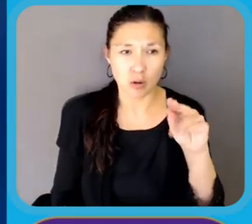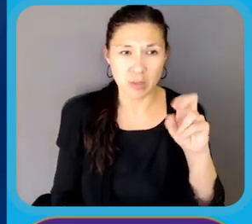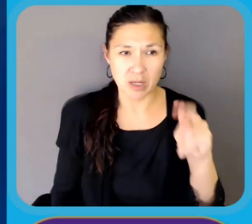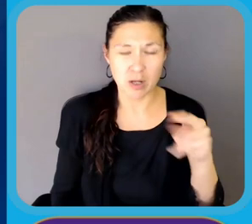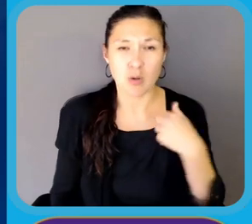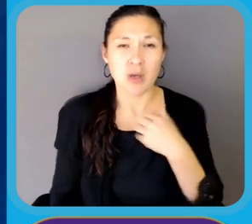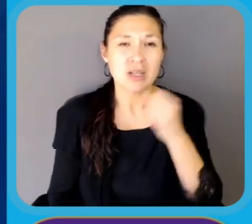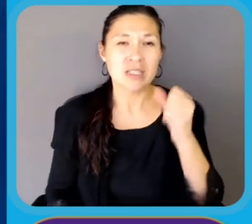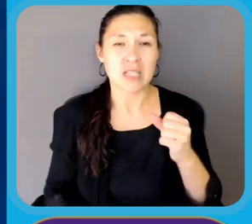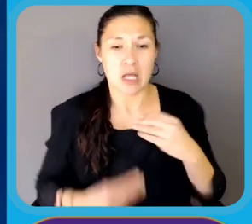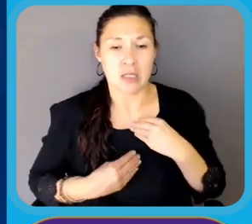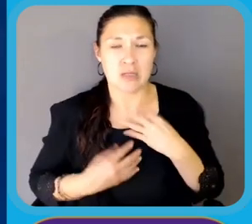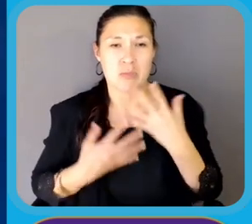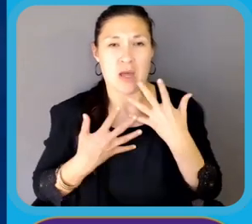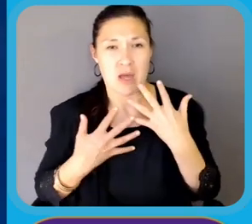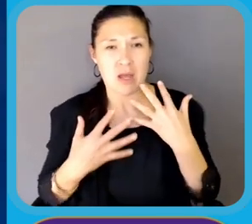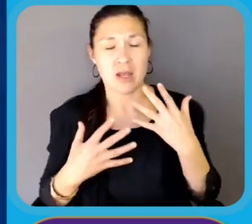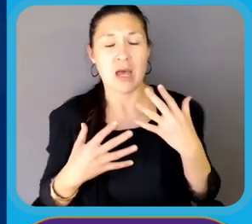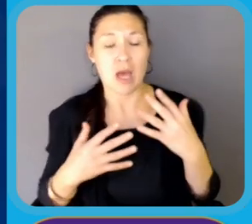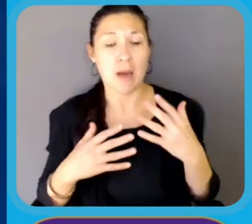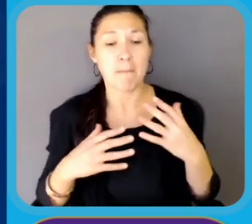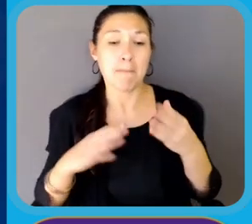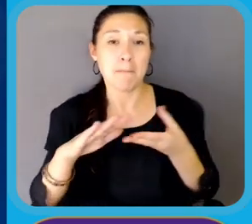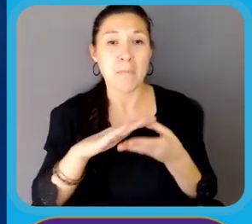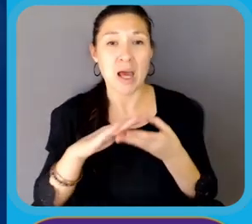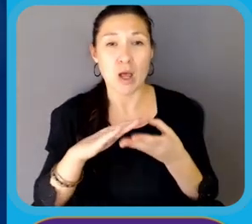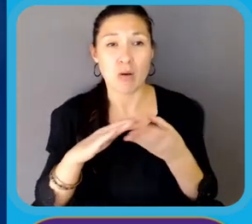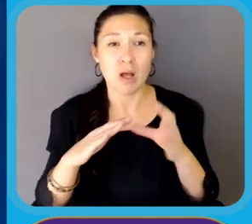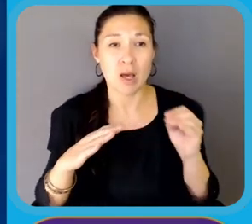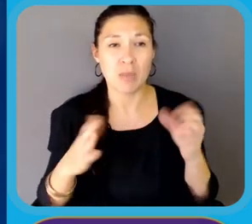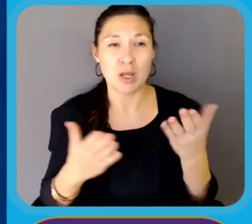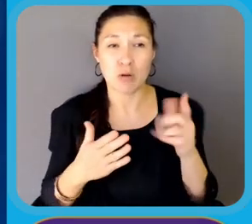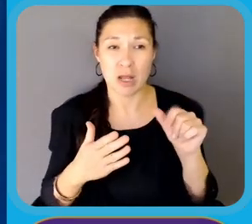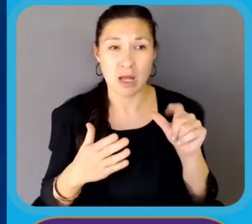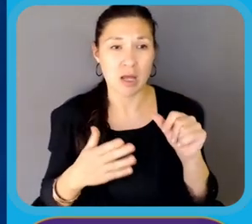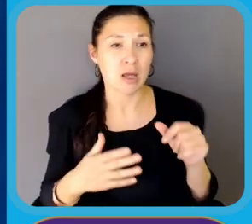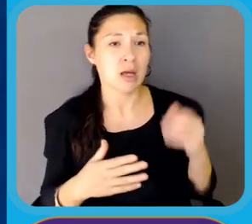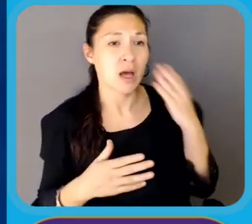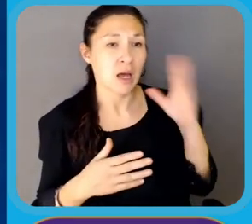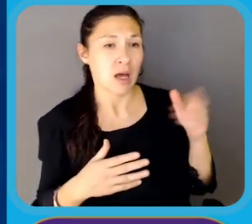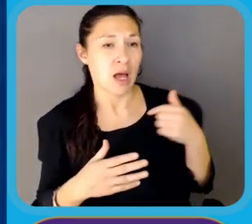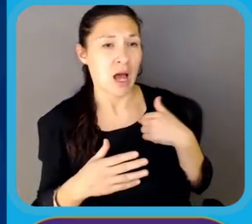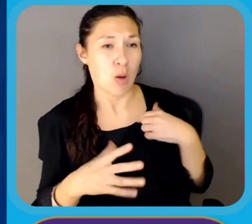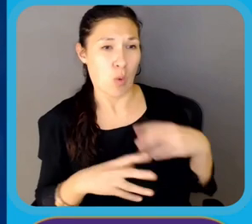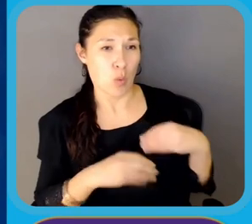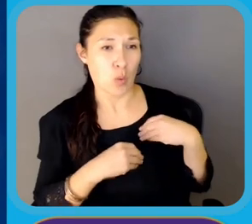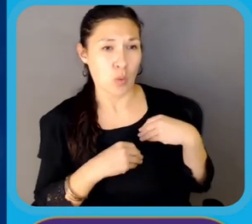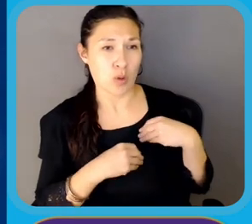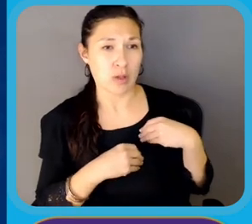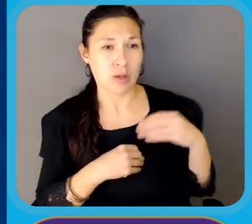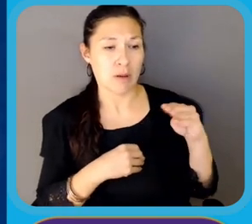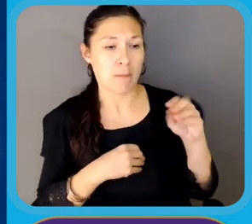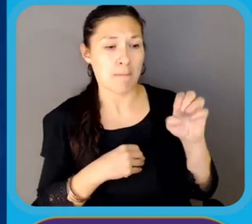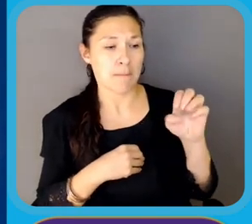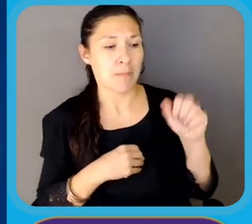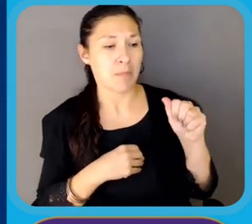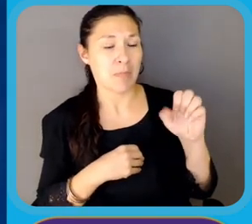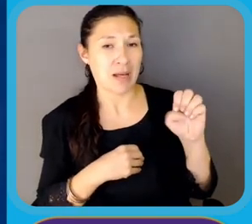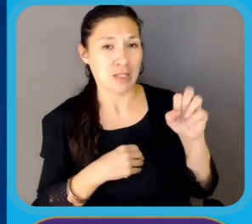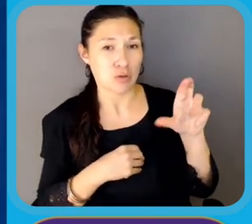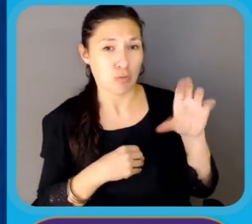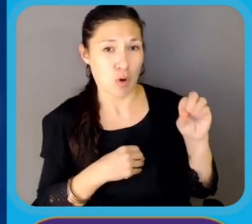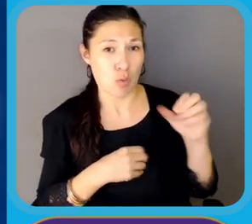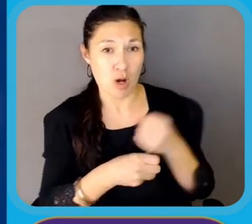Los Angeles, California. My name's Antoinette Robinson, and I am the owner of Maestro's Coffee. Come